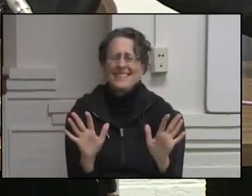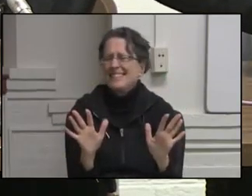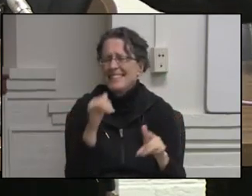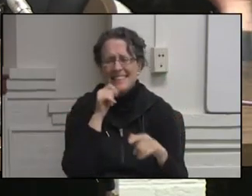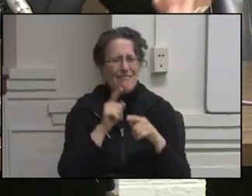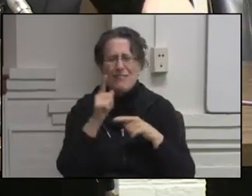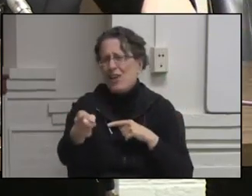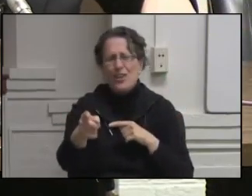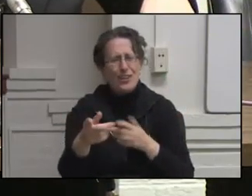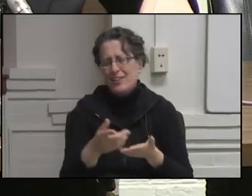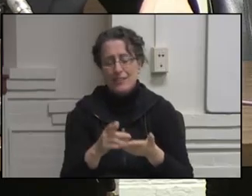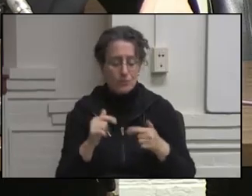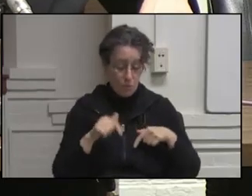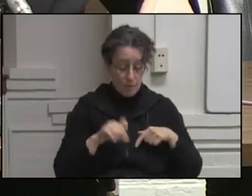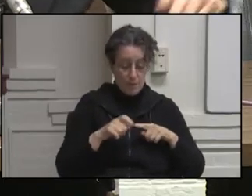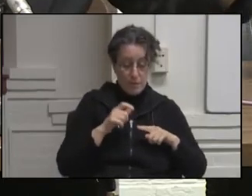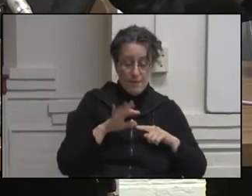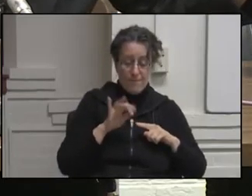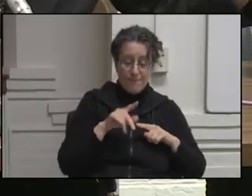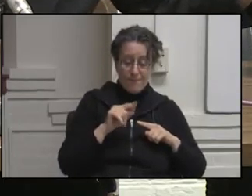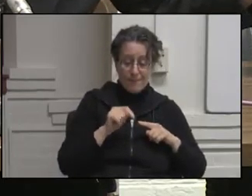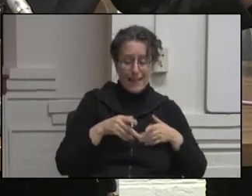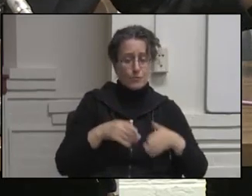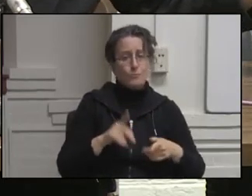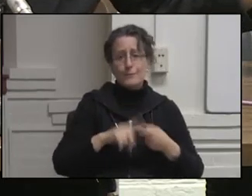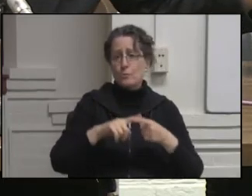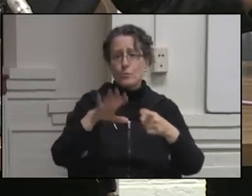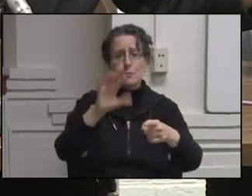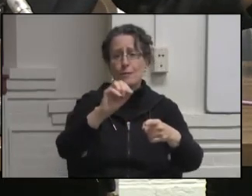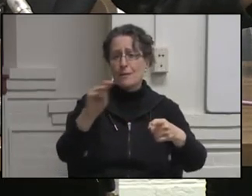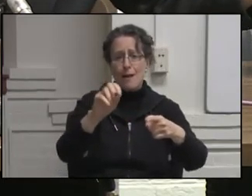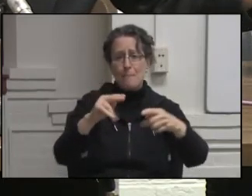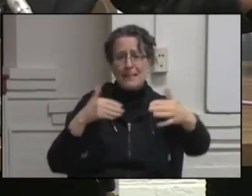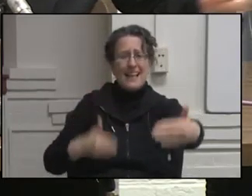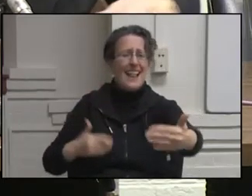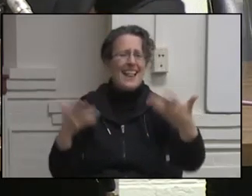Flat Street to the Common is.